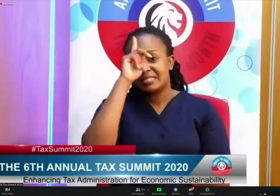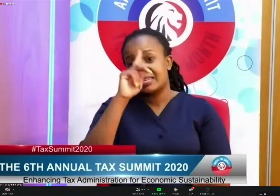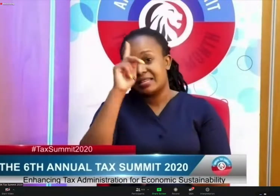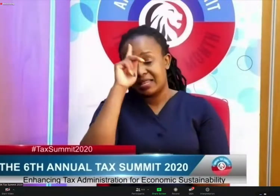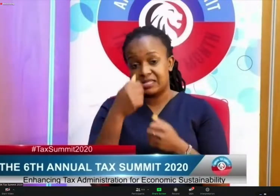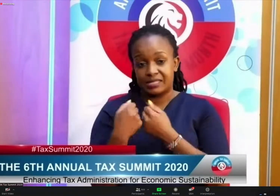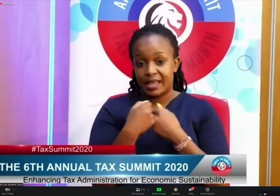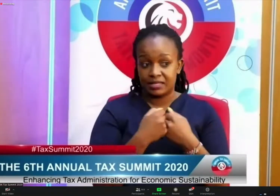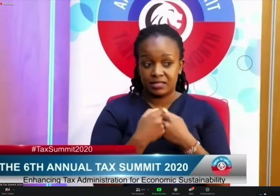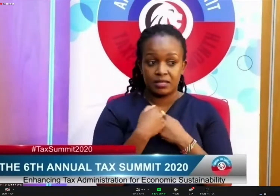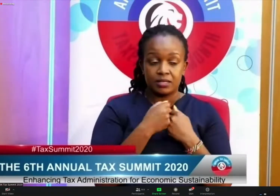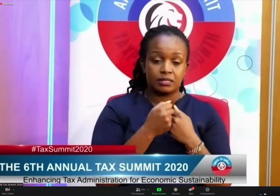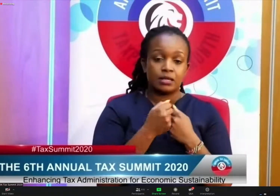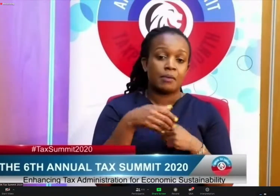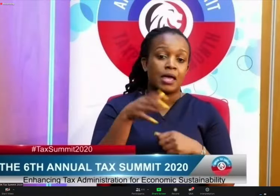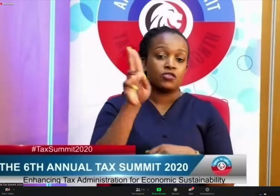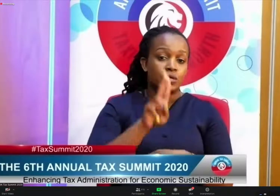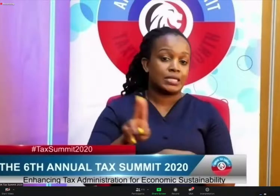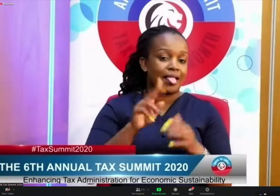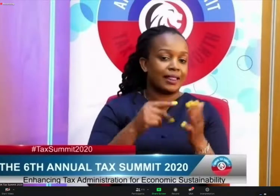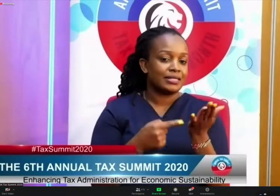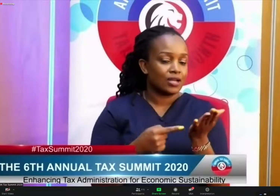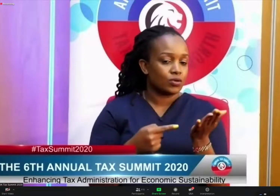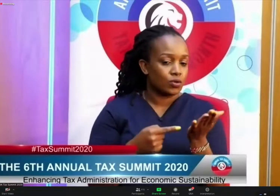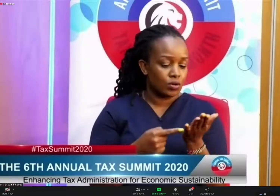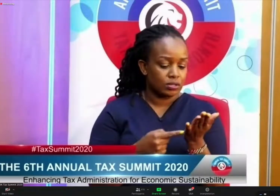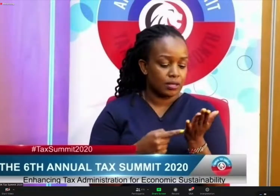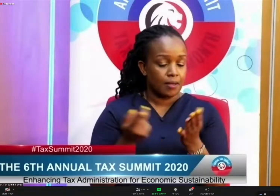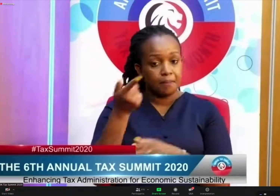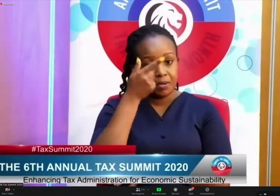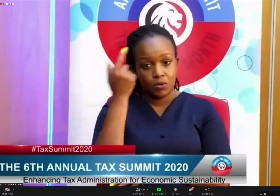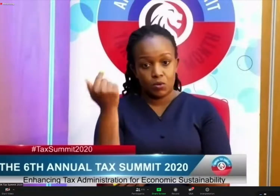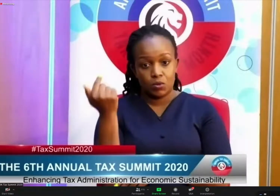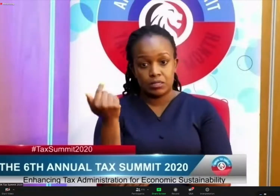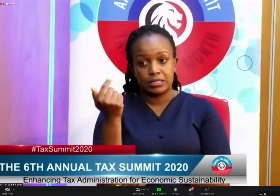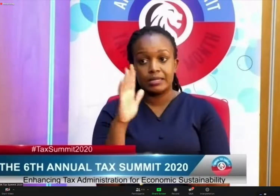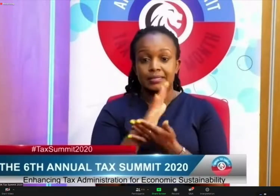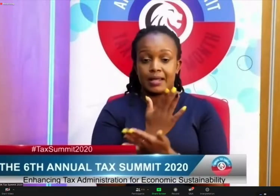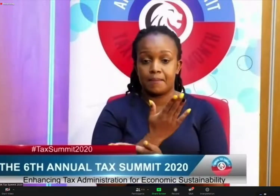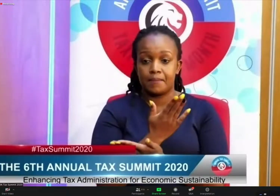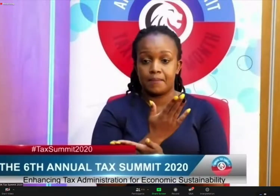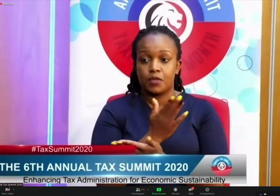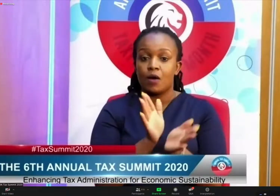technology because some of our branches